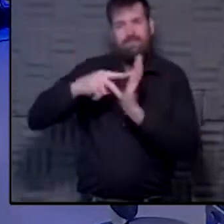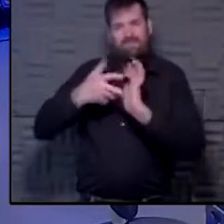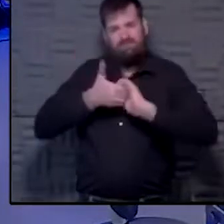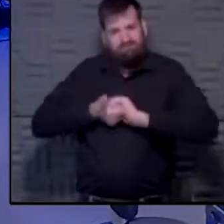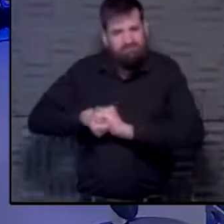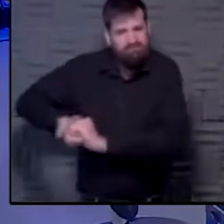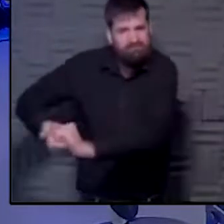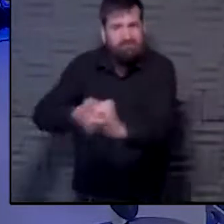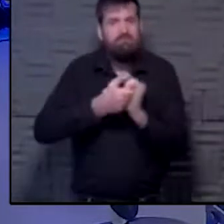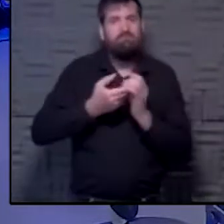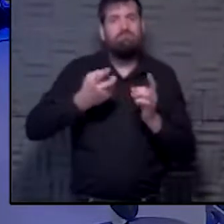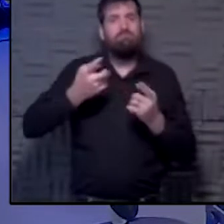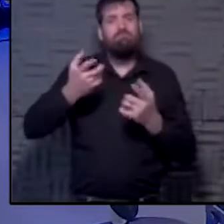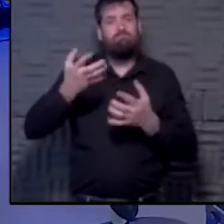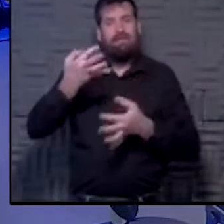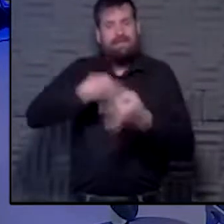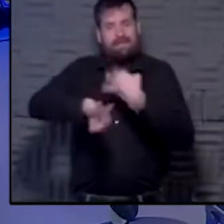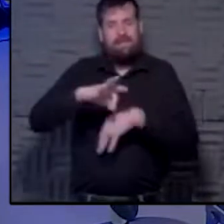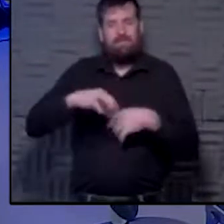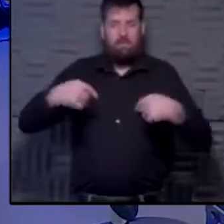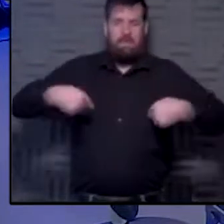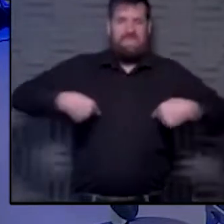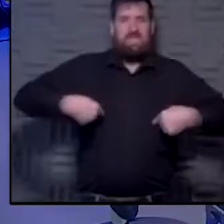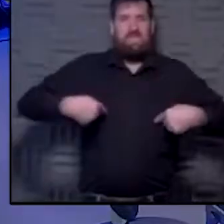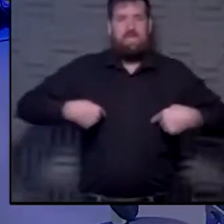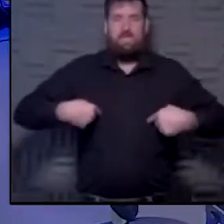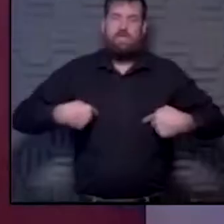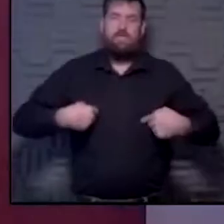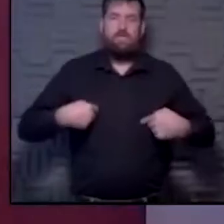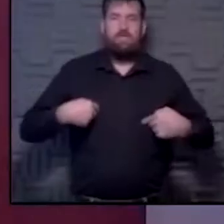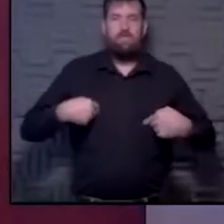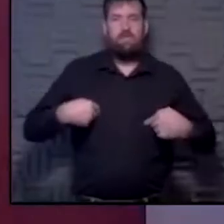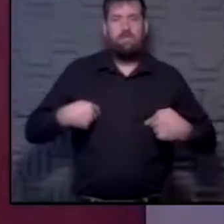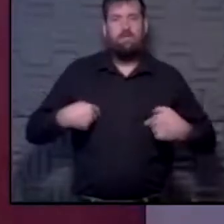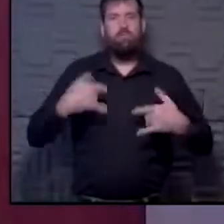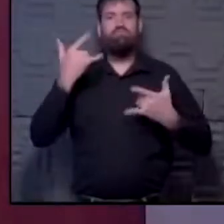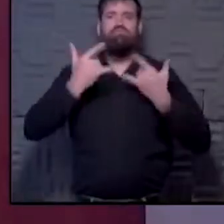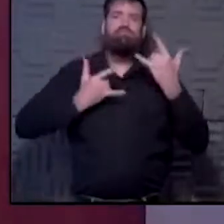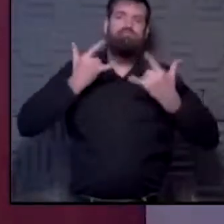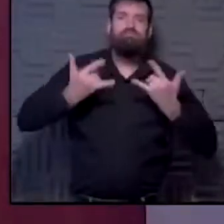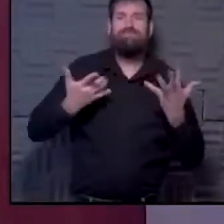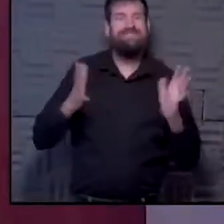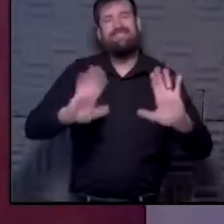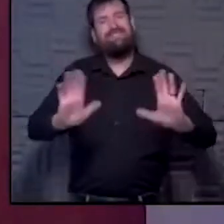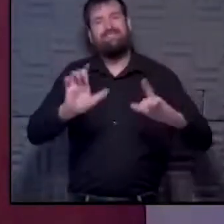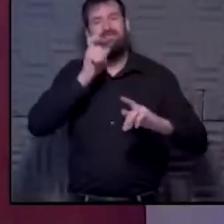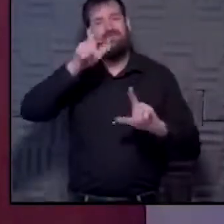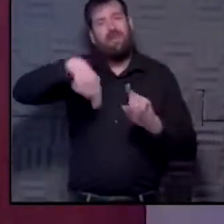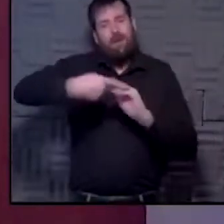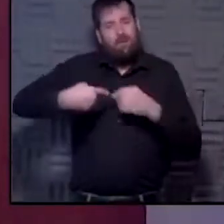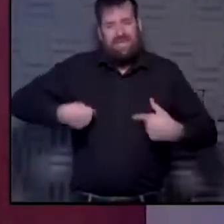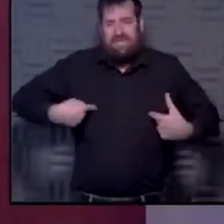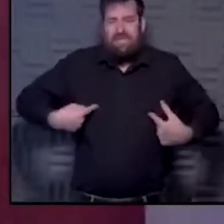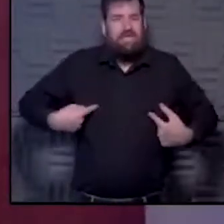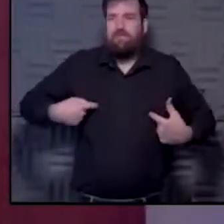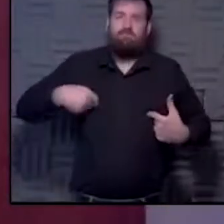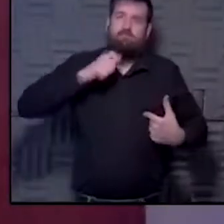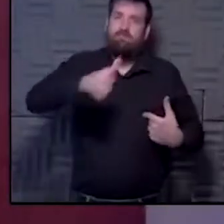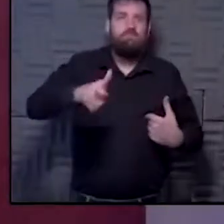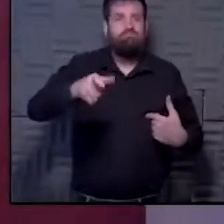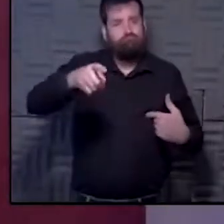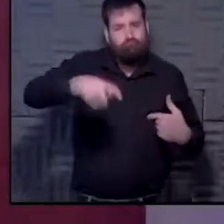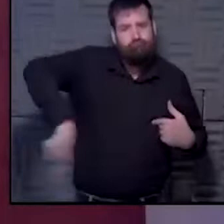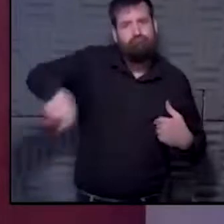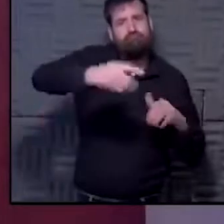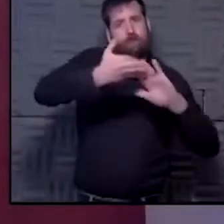to narcissism. It's about us, and it's not primarily about me. So